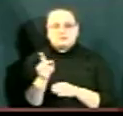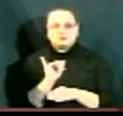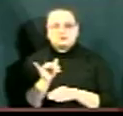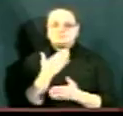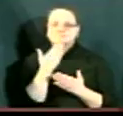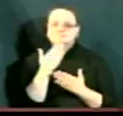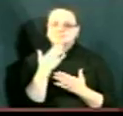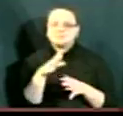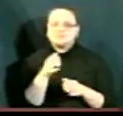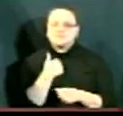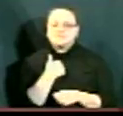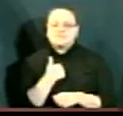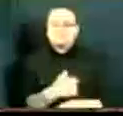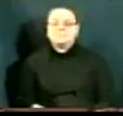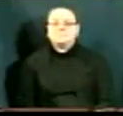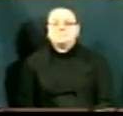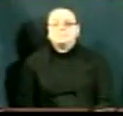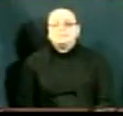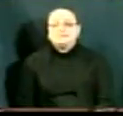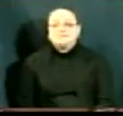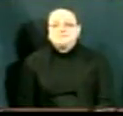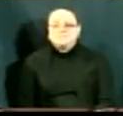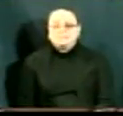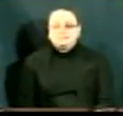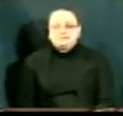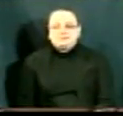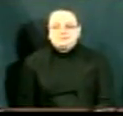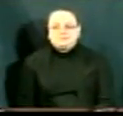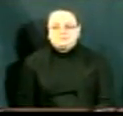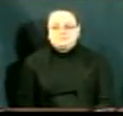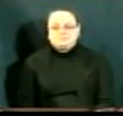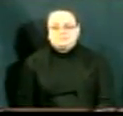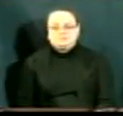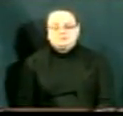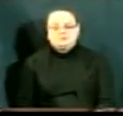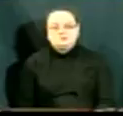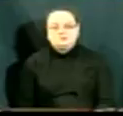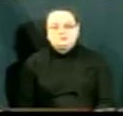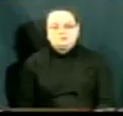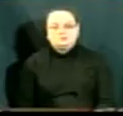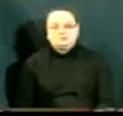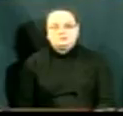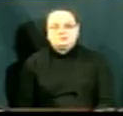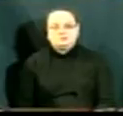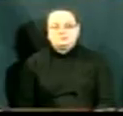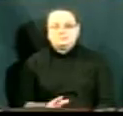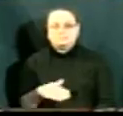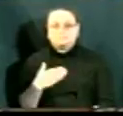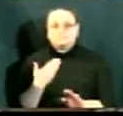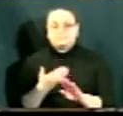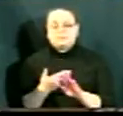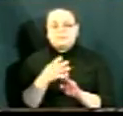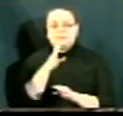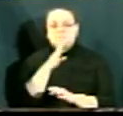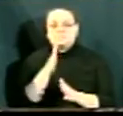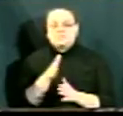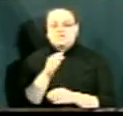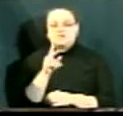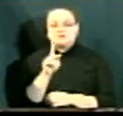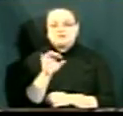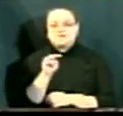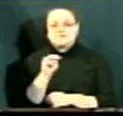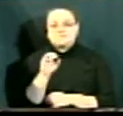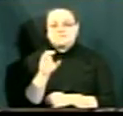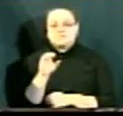Thank you for taking my time. Our next speaker is Kim